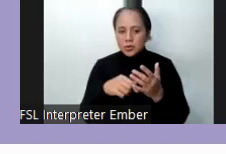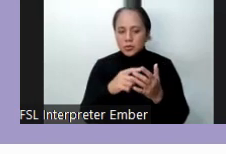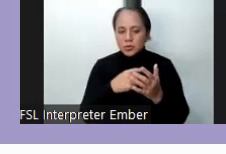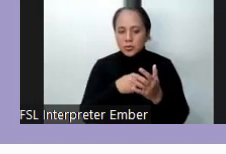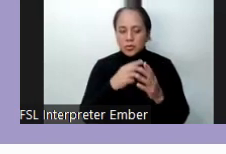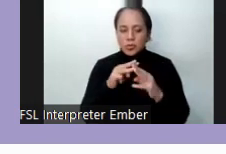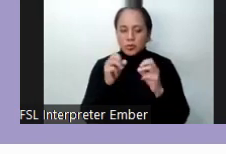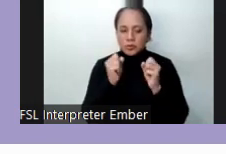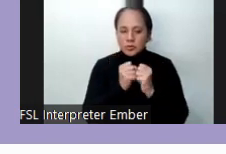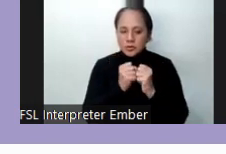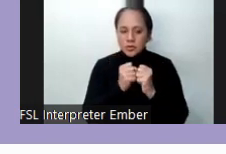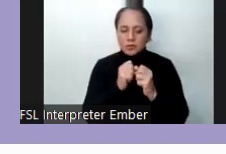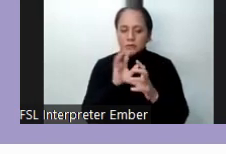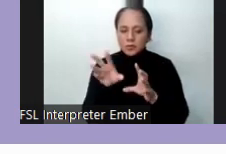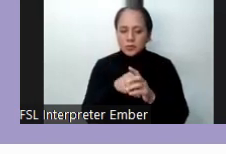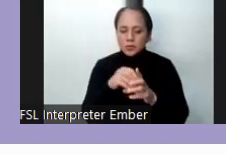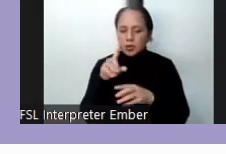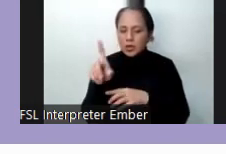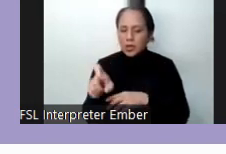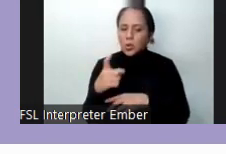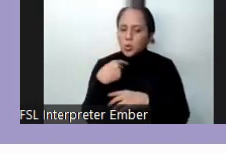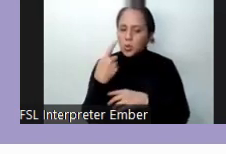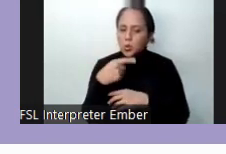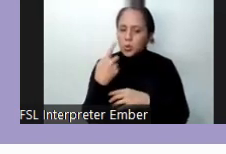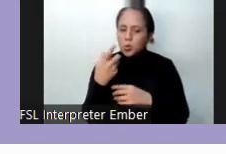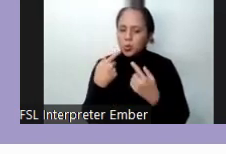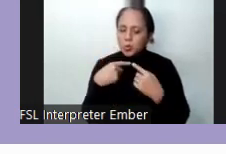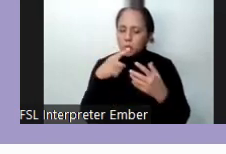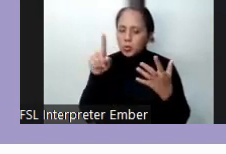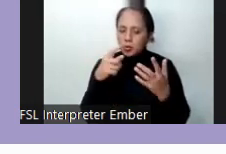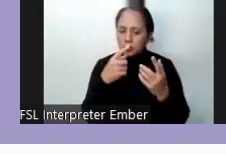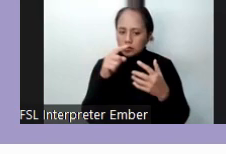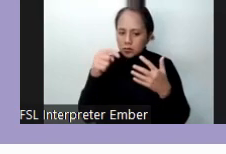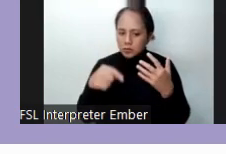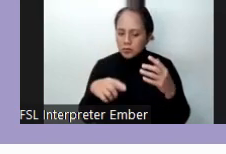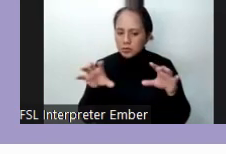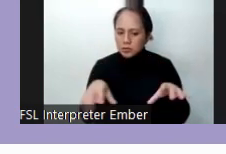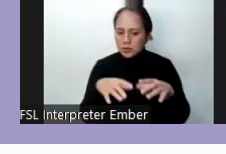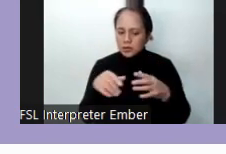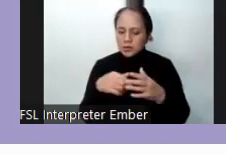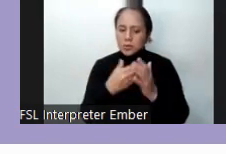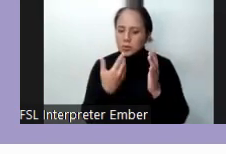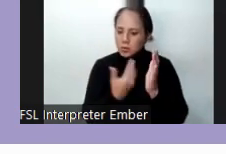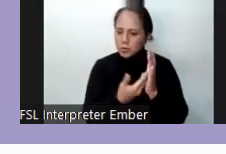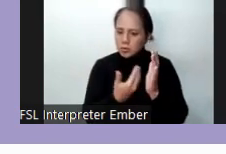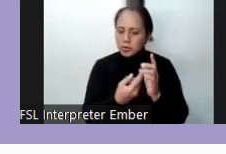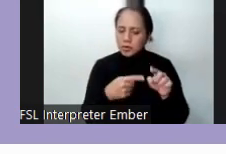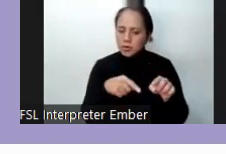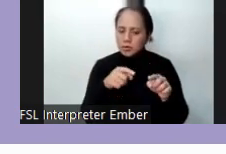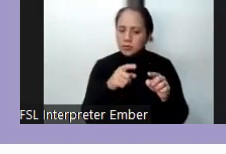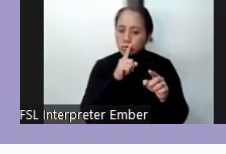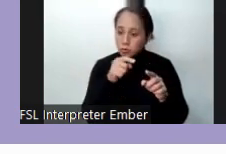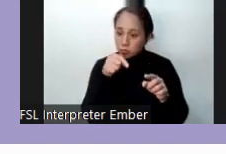the workshop, participants were asked to accomplish several tasks on assessing the credibility of posts